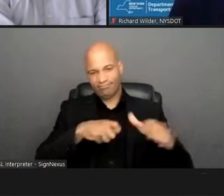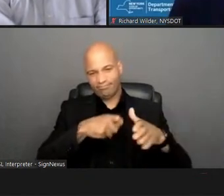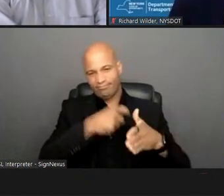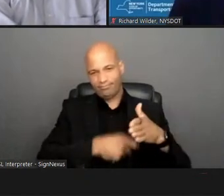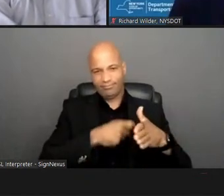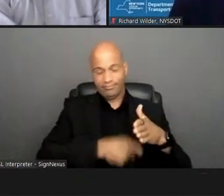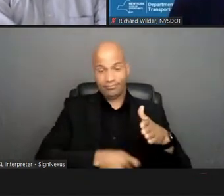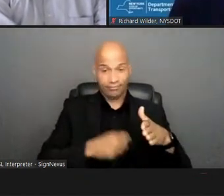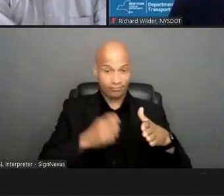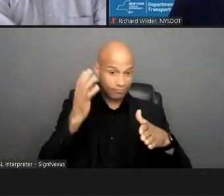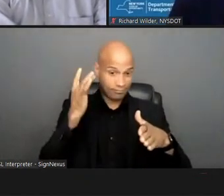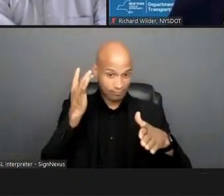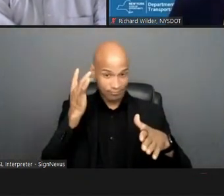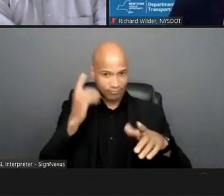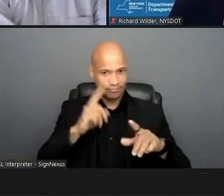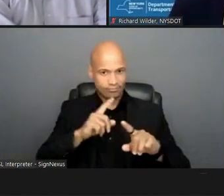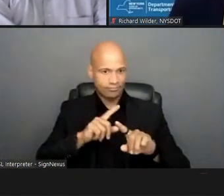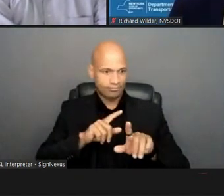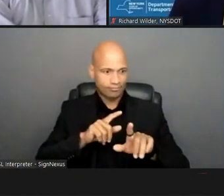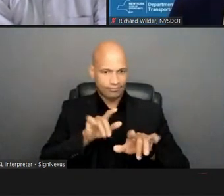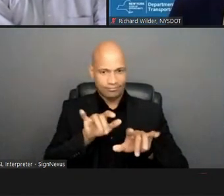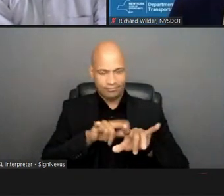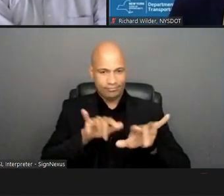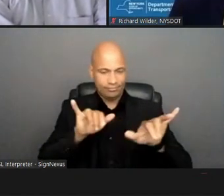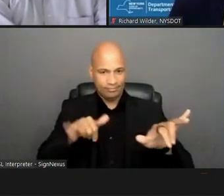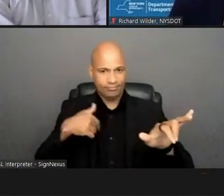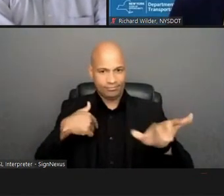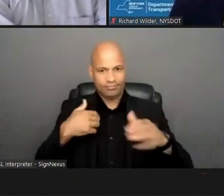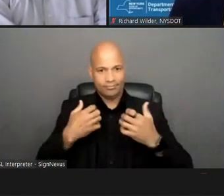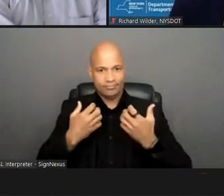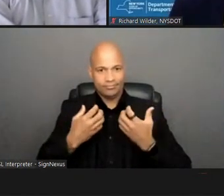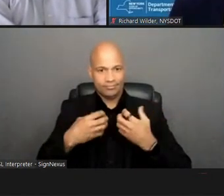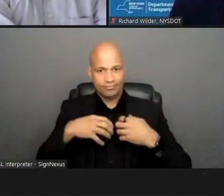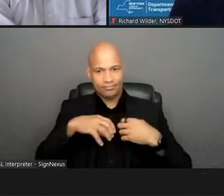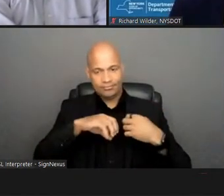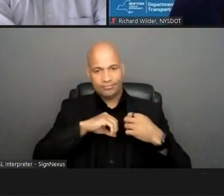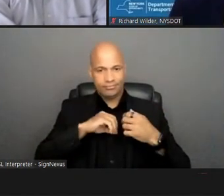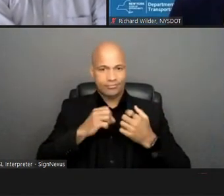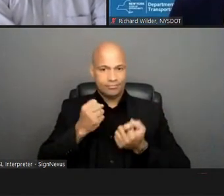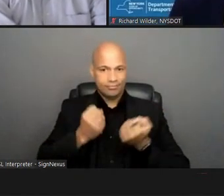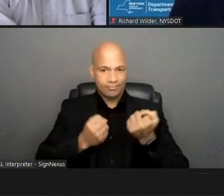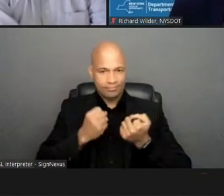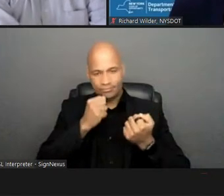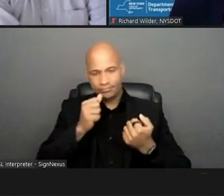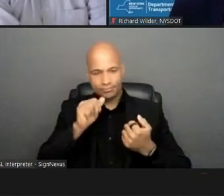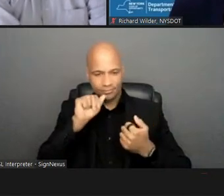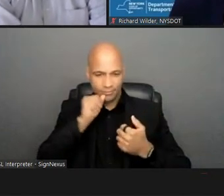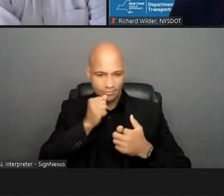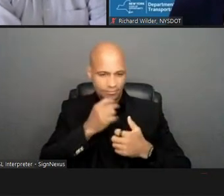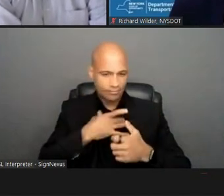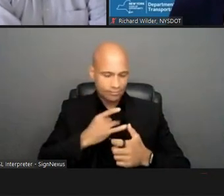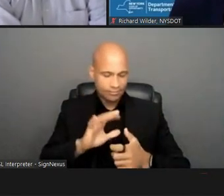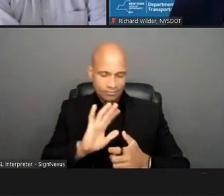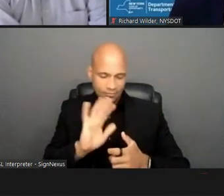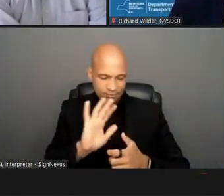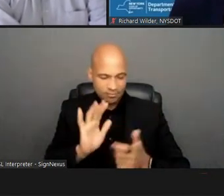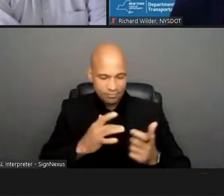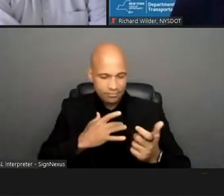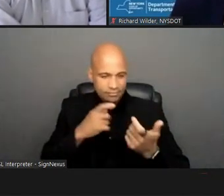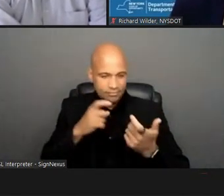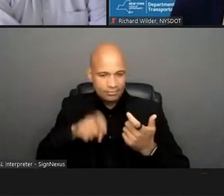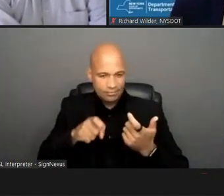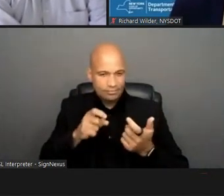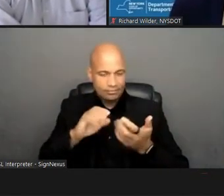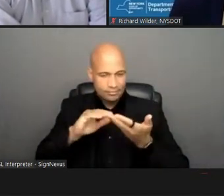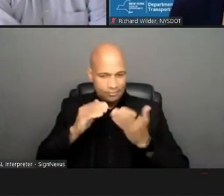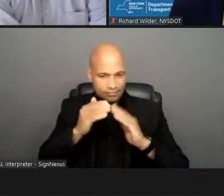also a vehicle owner not because I'm a masochist or anything but because I need to get around the city as